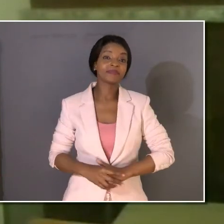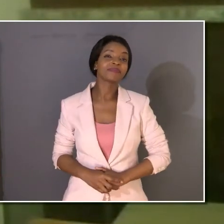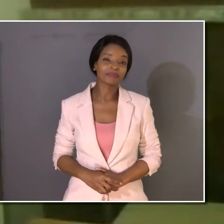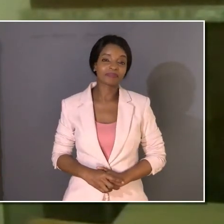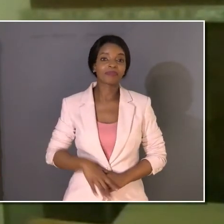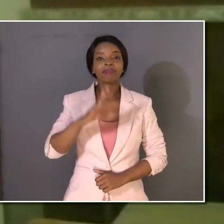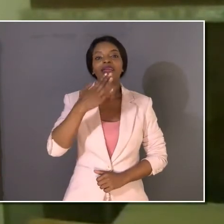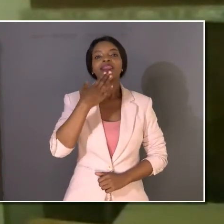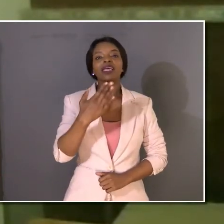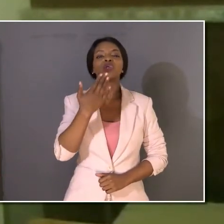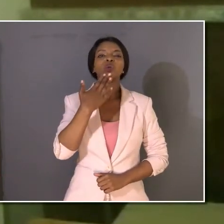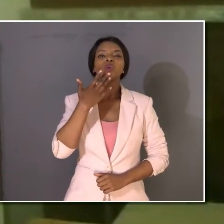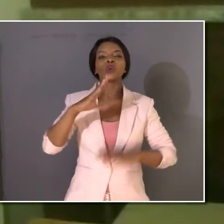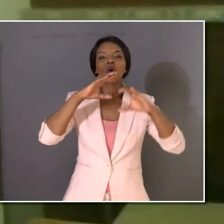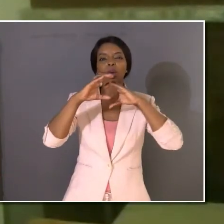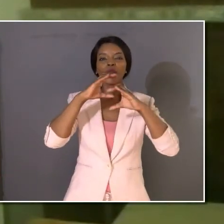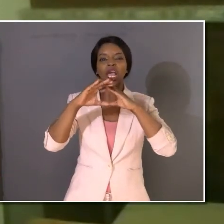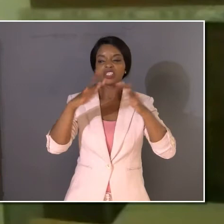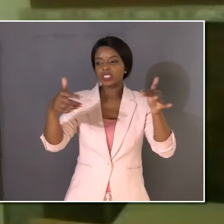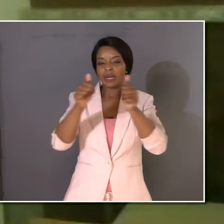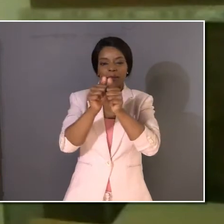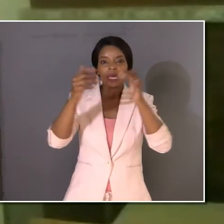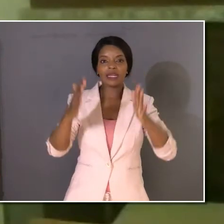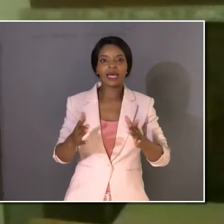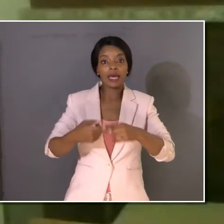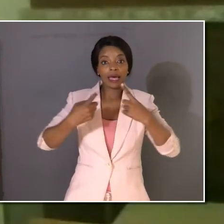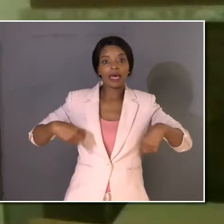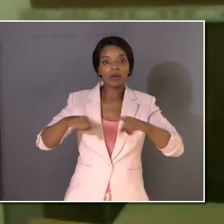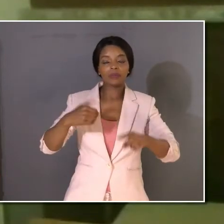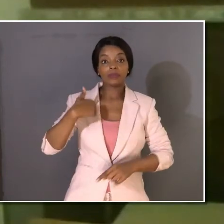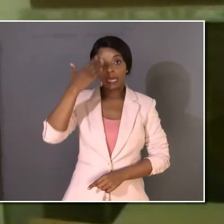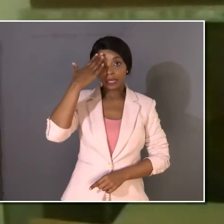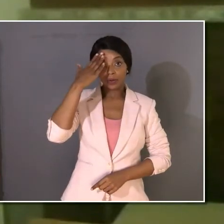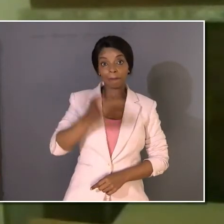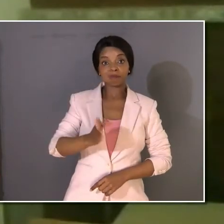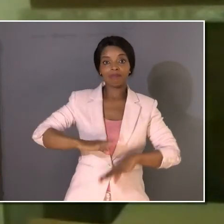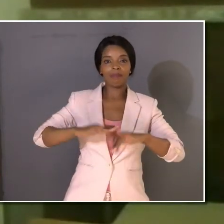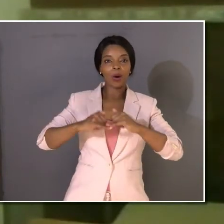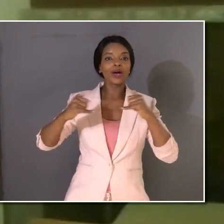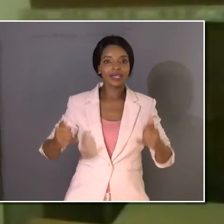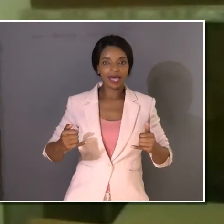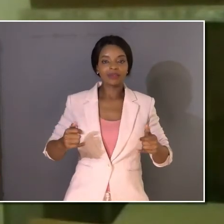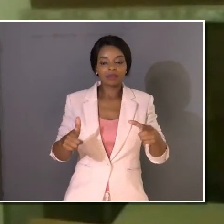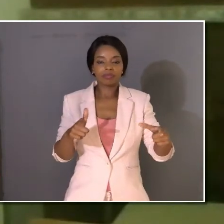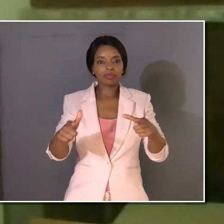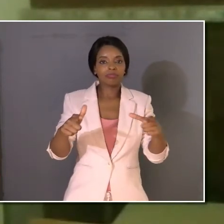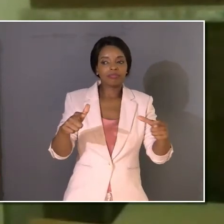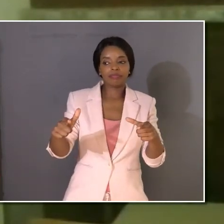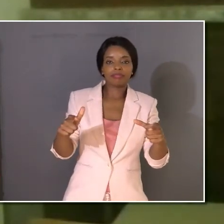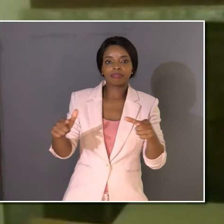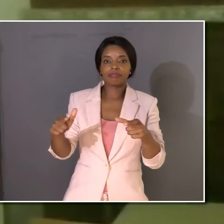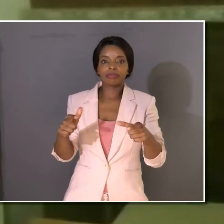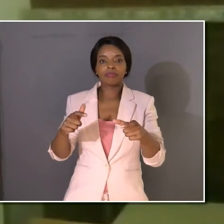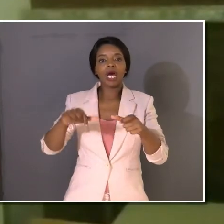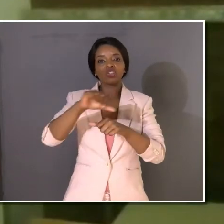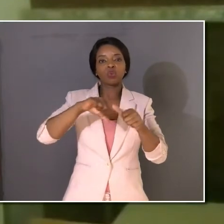our wonderful communications partners. I know they're online and managing all sorts of social media in the background, and you